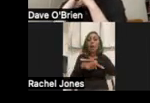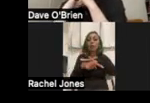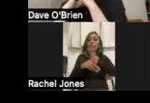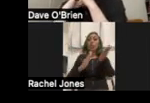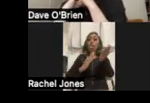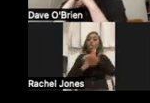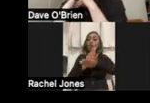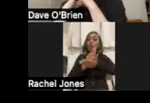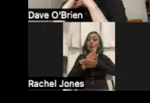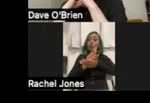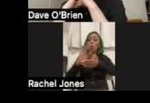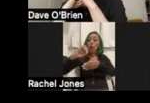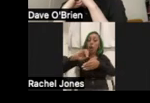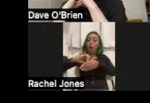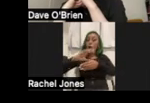pandemic.